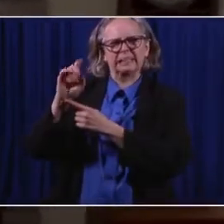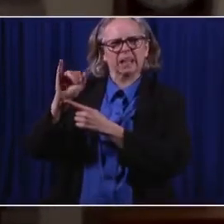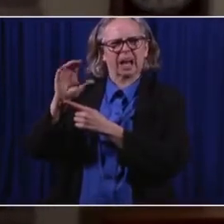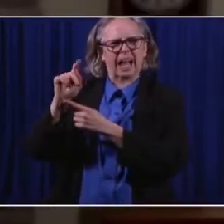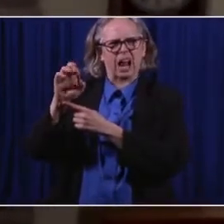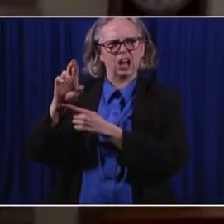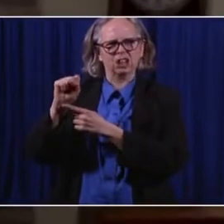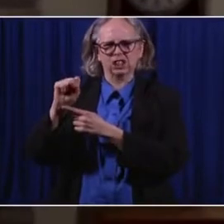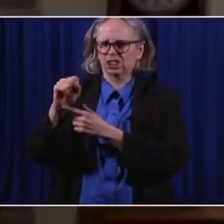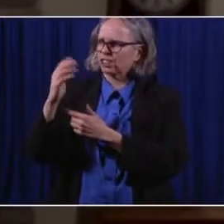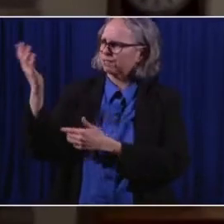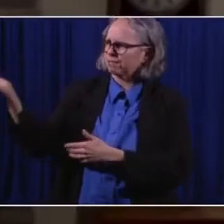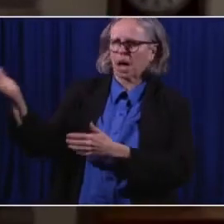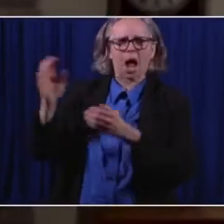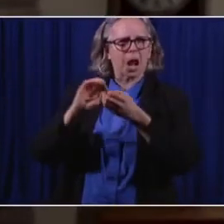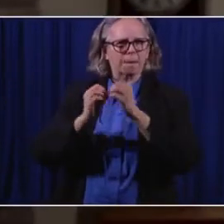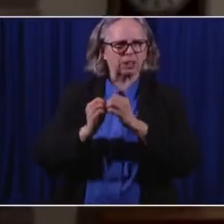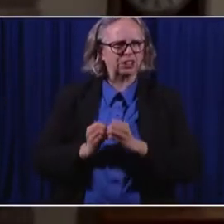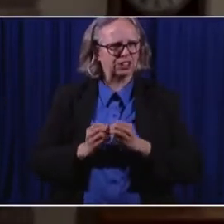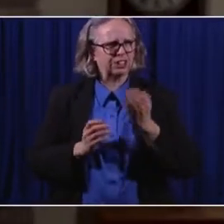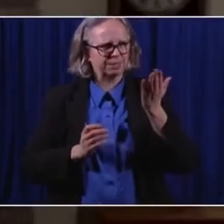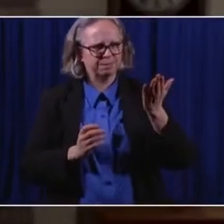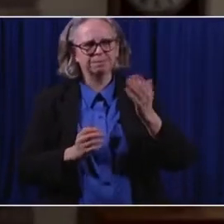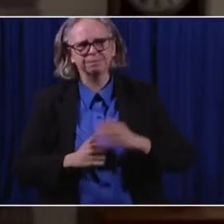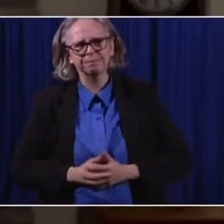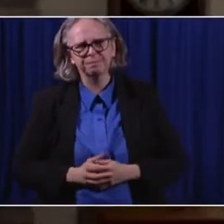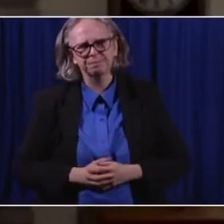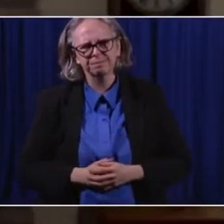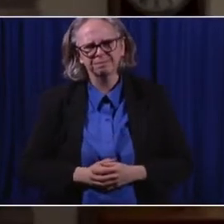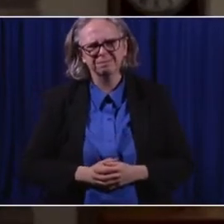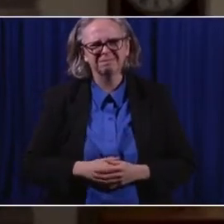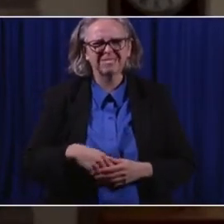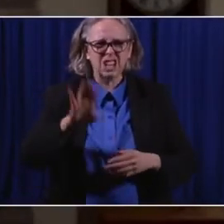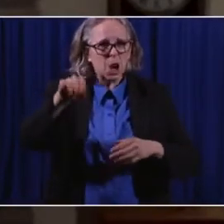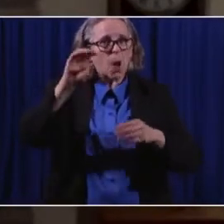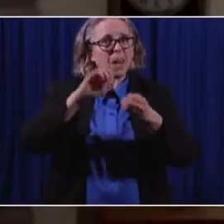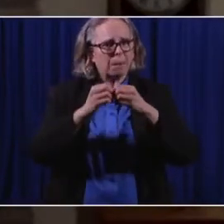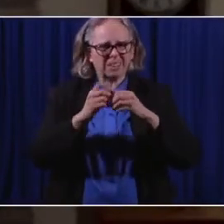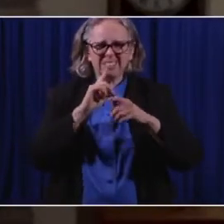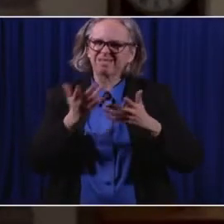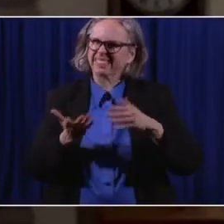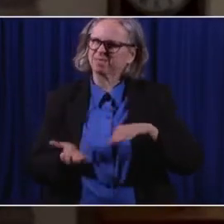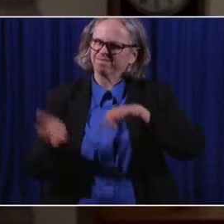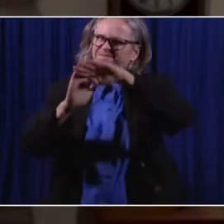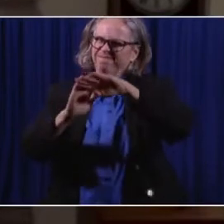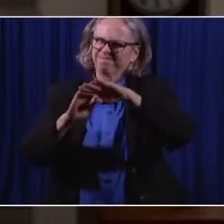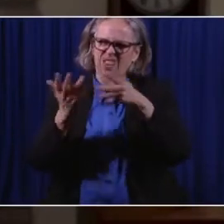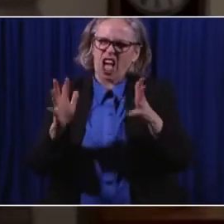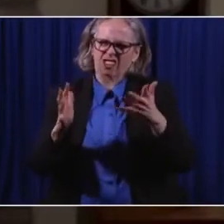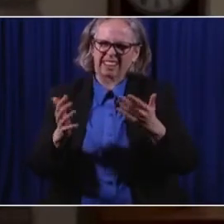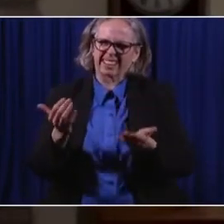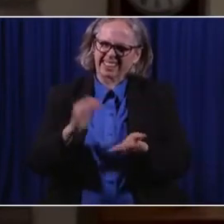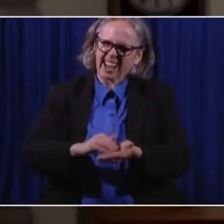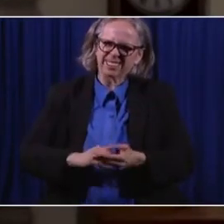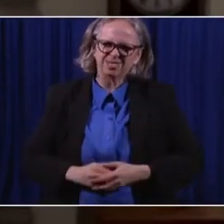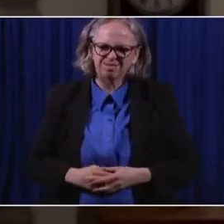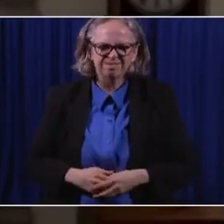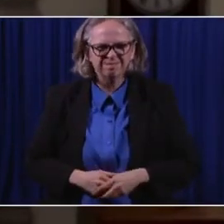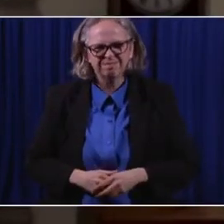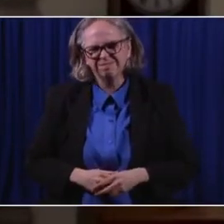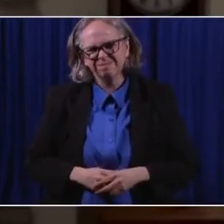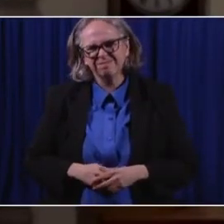And you'll see that we're kind of back up here, unfortunately. When we went through the holidays skew all